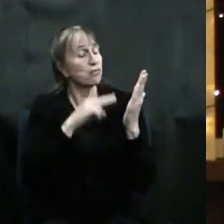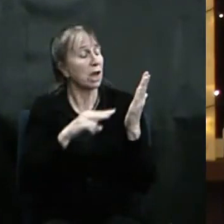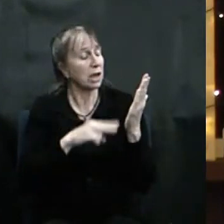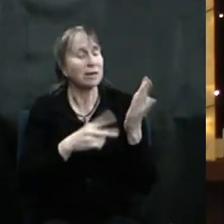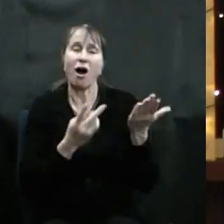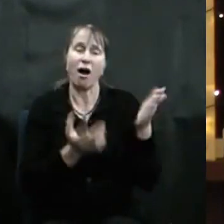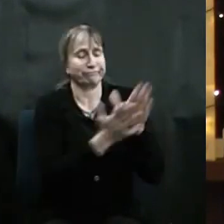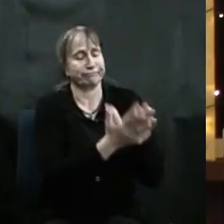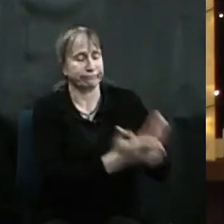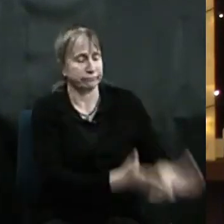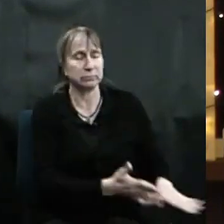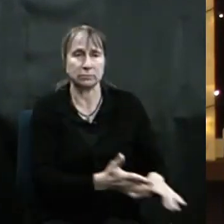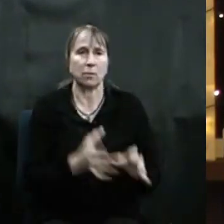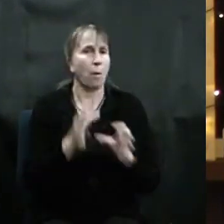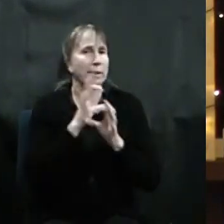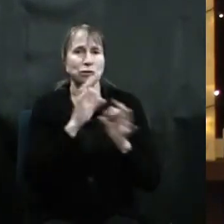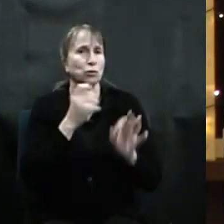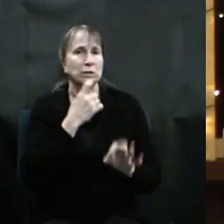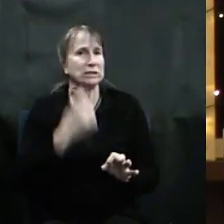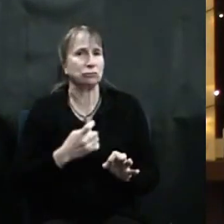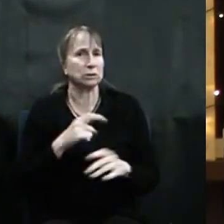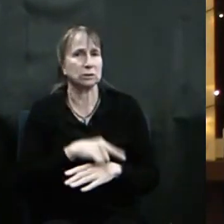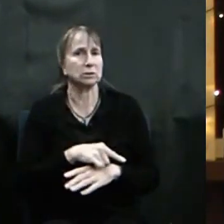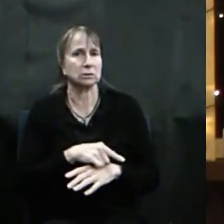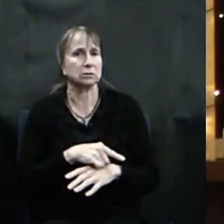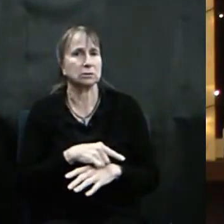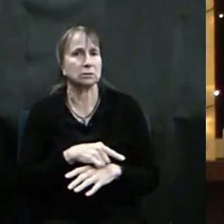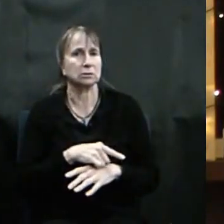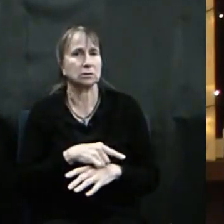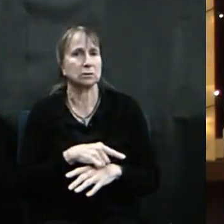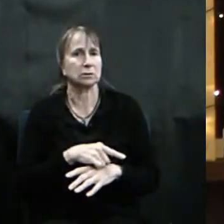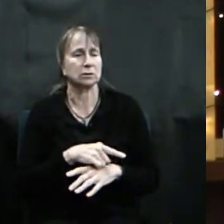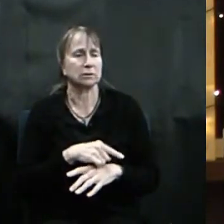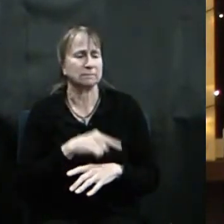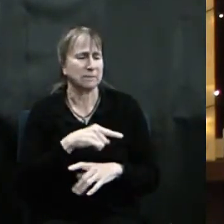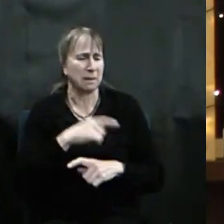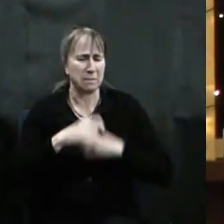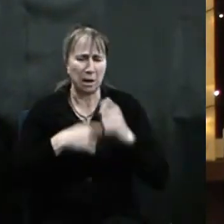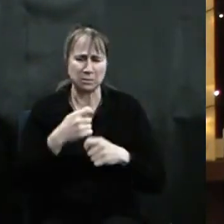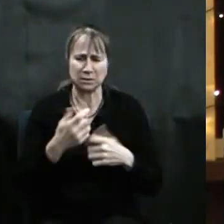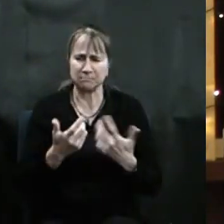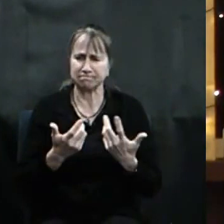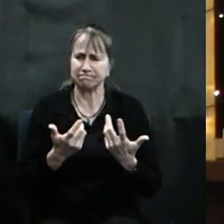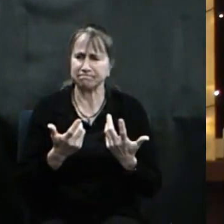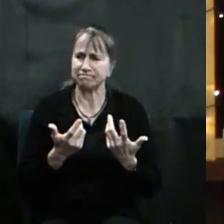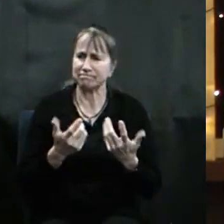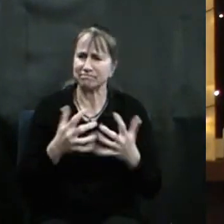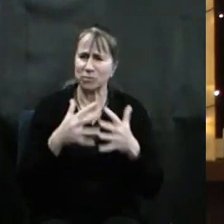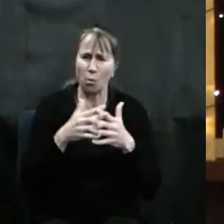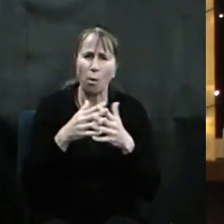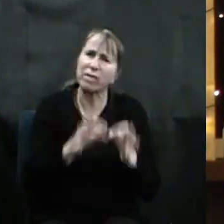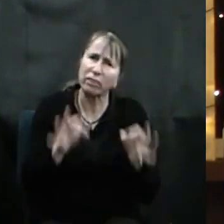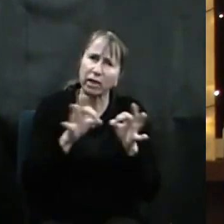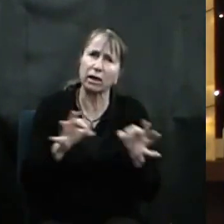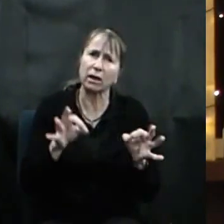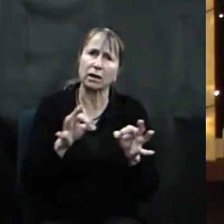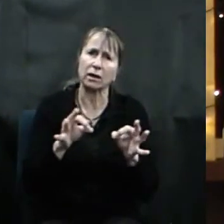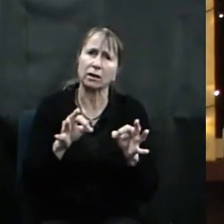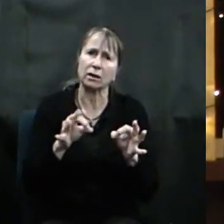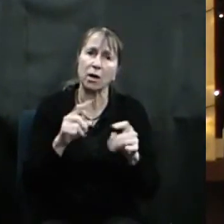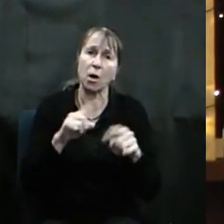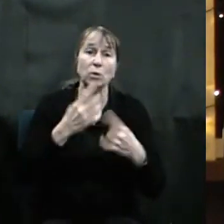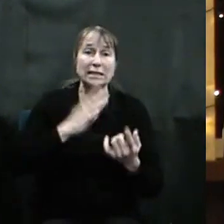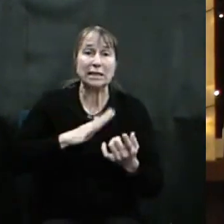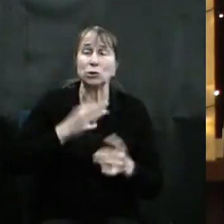It misses the reality and turns him into a nothing. We need to turn to him for